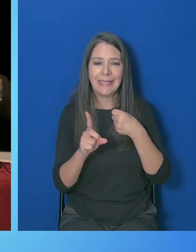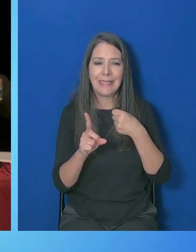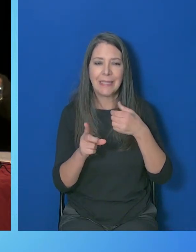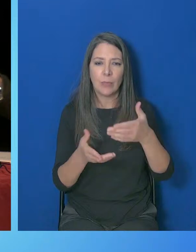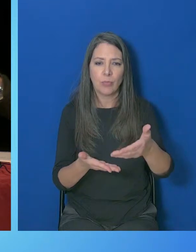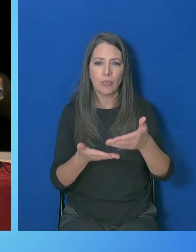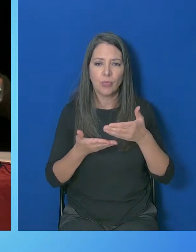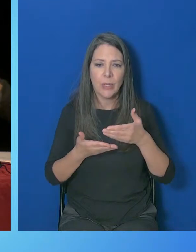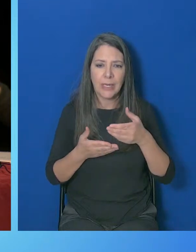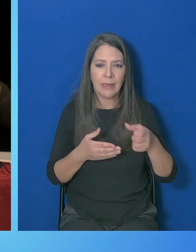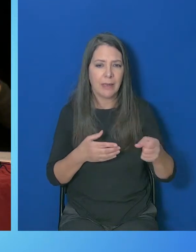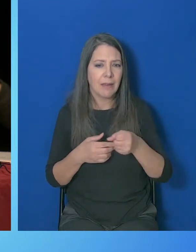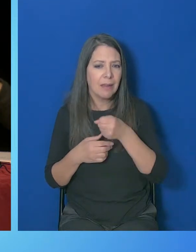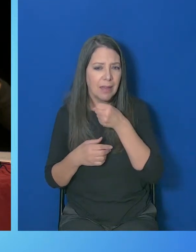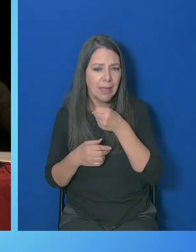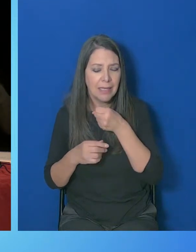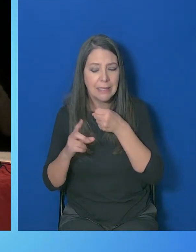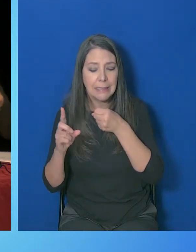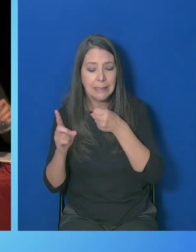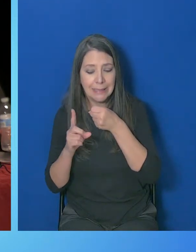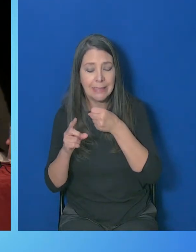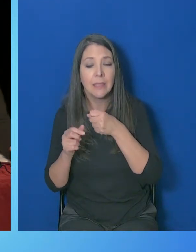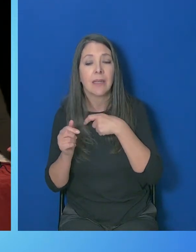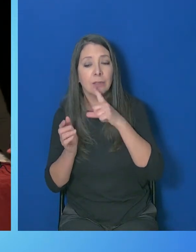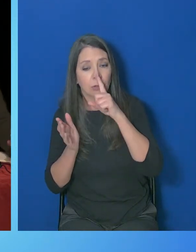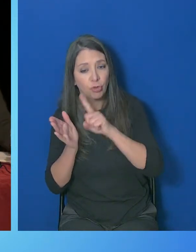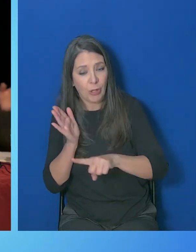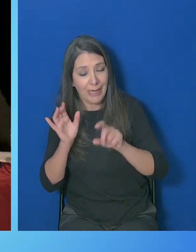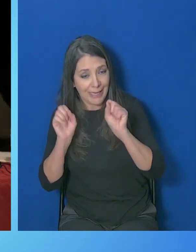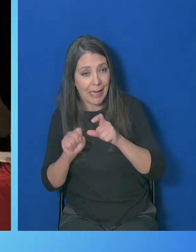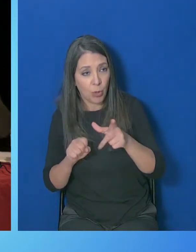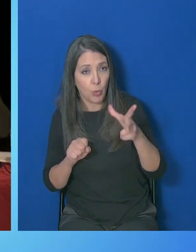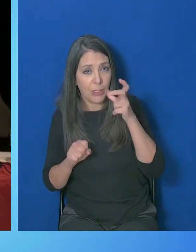Check. On the phone, can you hear this microphone?